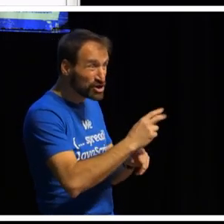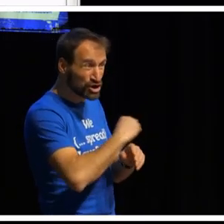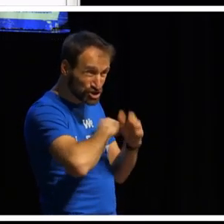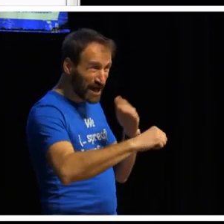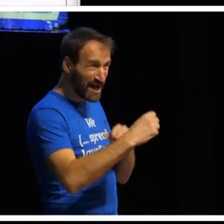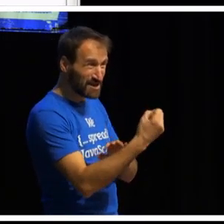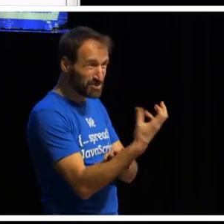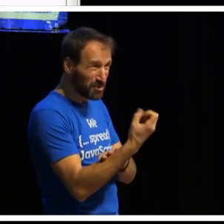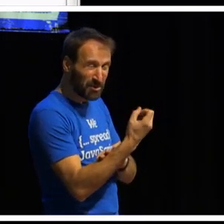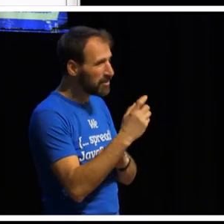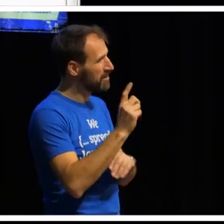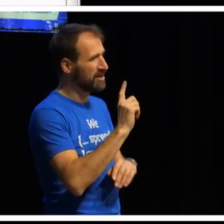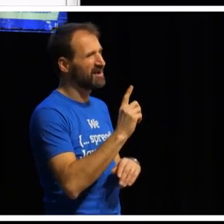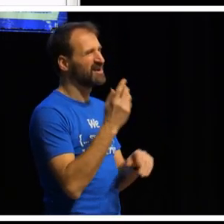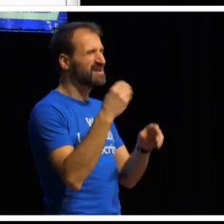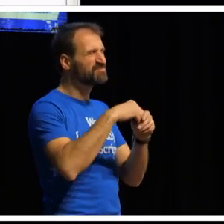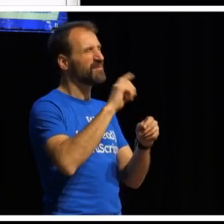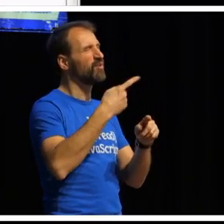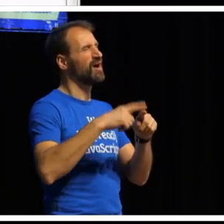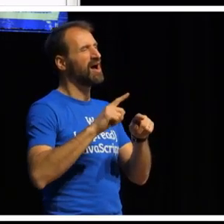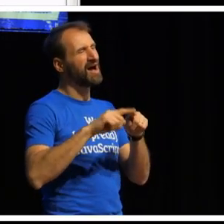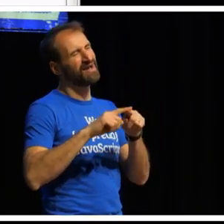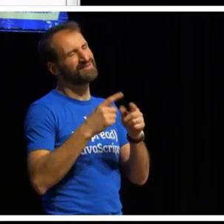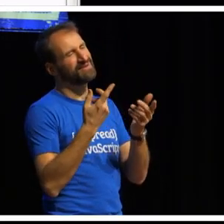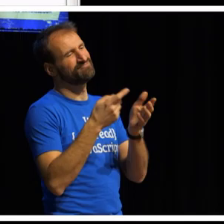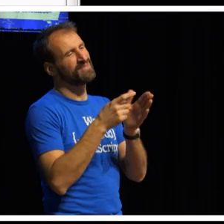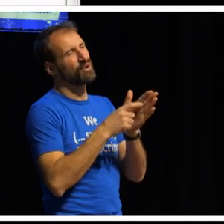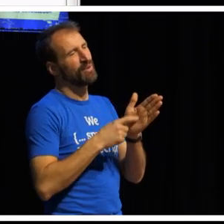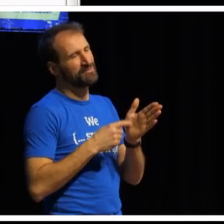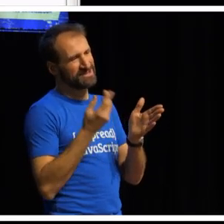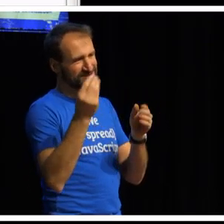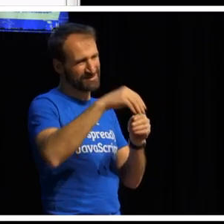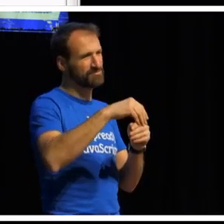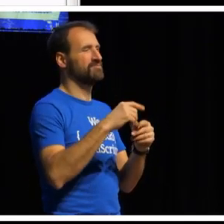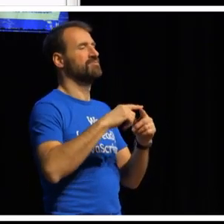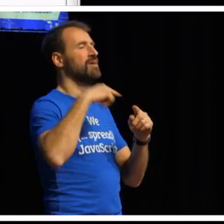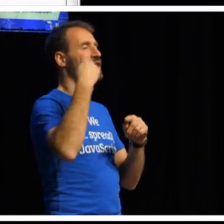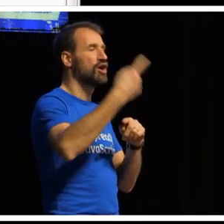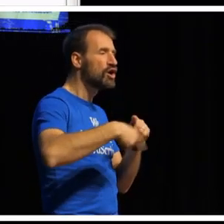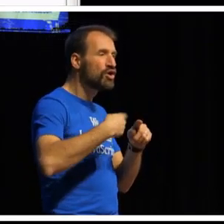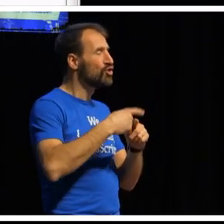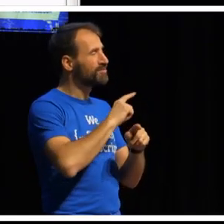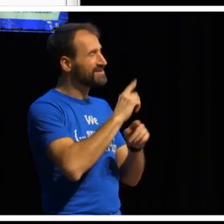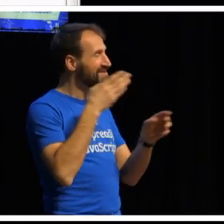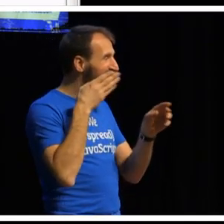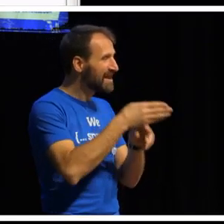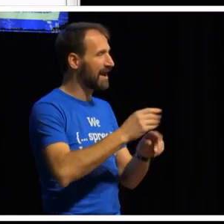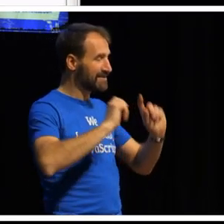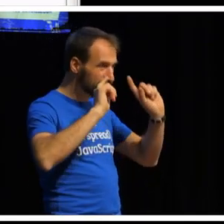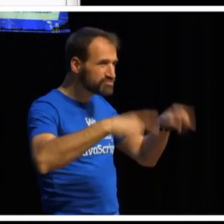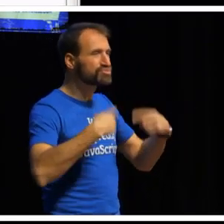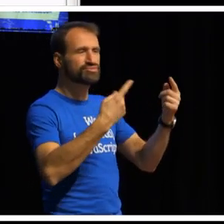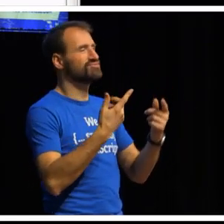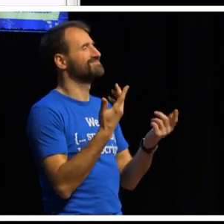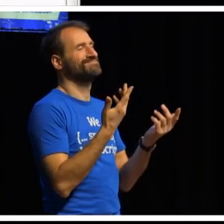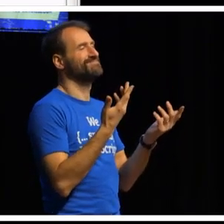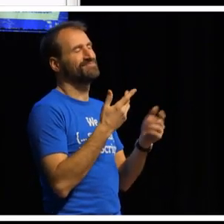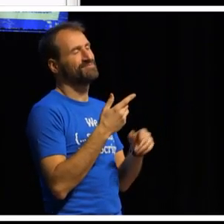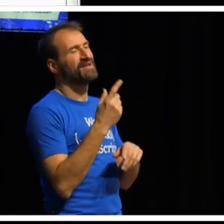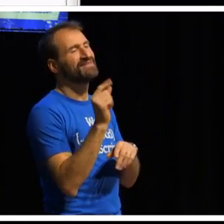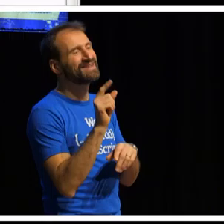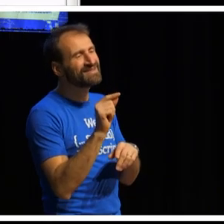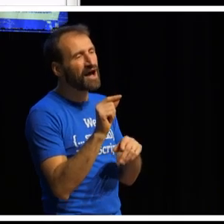other overheads involved in here. You know, loop isn't called straight away. Digital write's got a bit of overhead. But